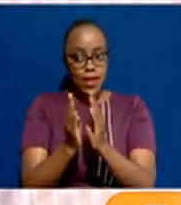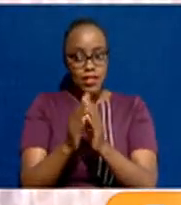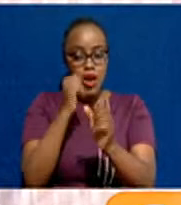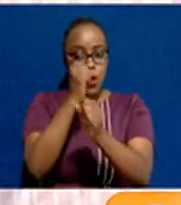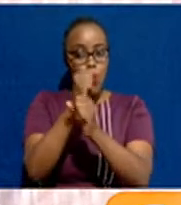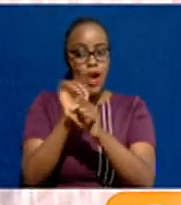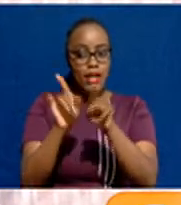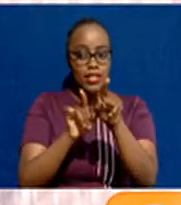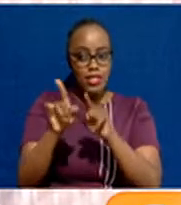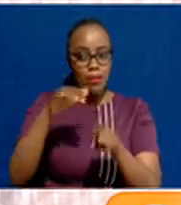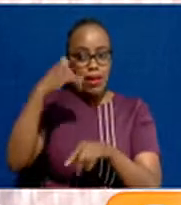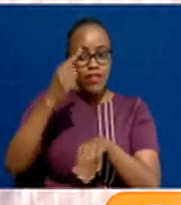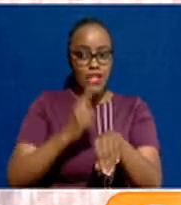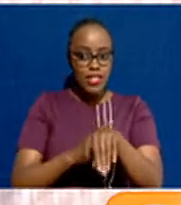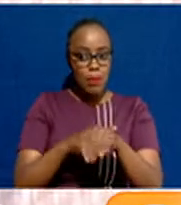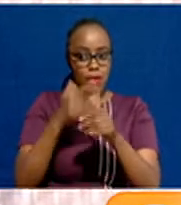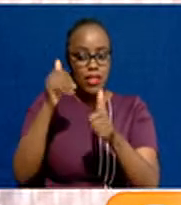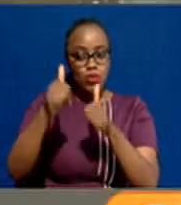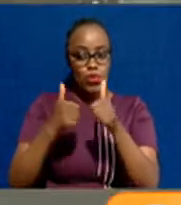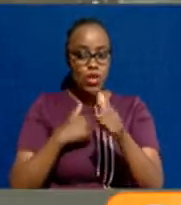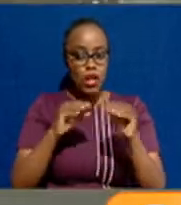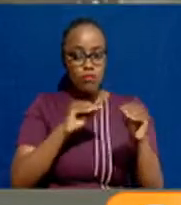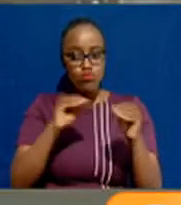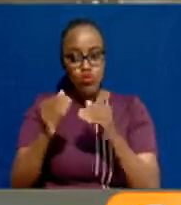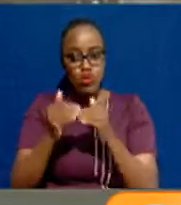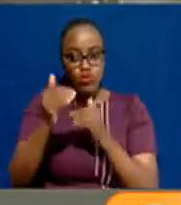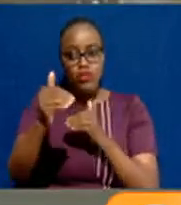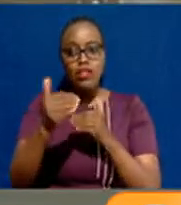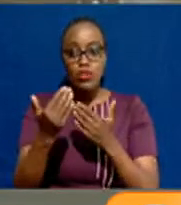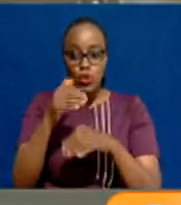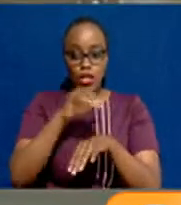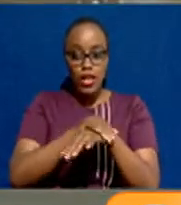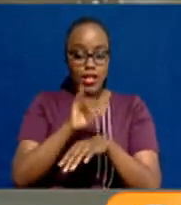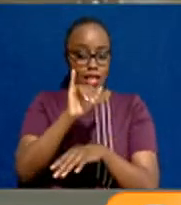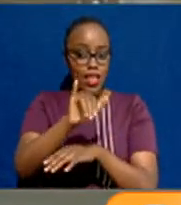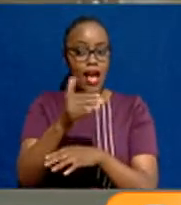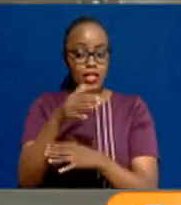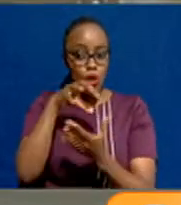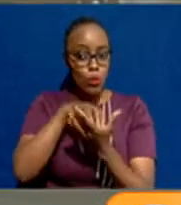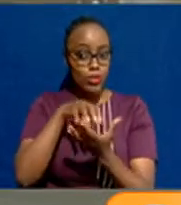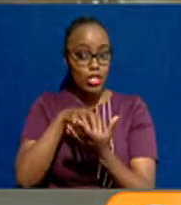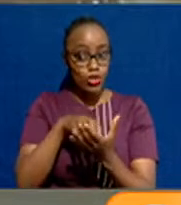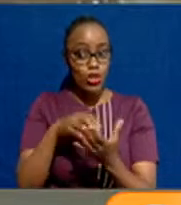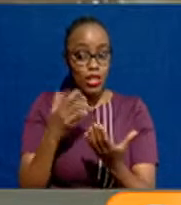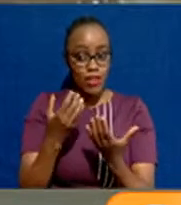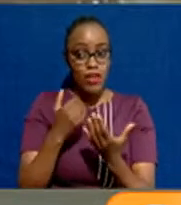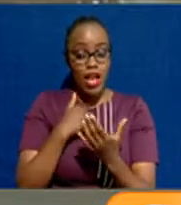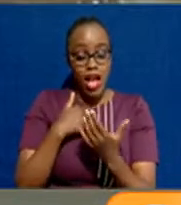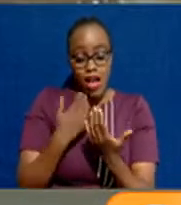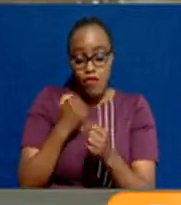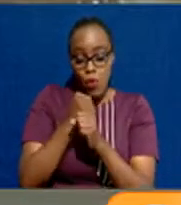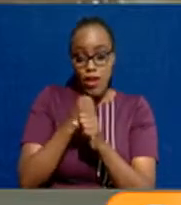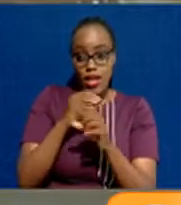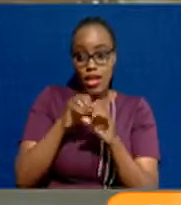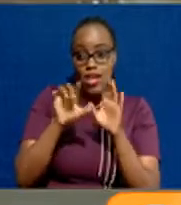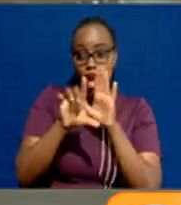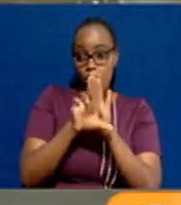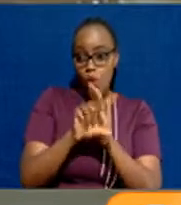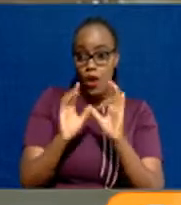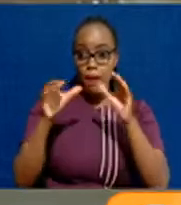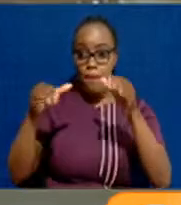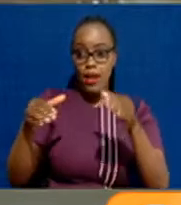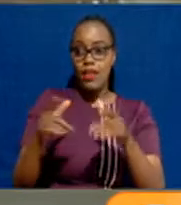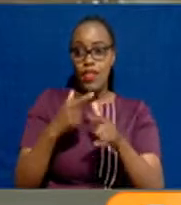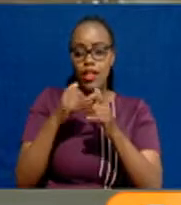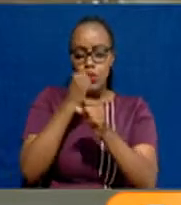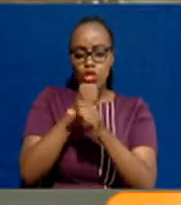trip. Oftentimes things that would put them ahead, get them the partnership position, for instance, if they're at a law firm, they can't do a lot of